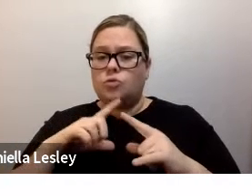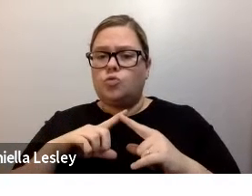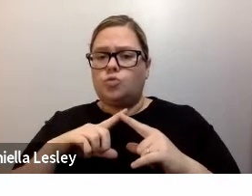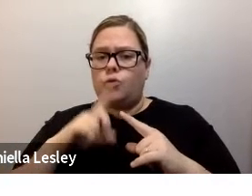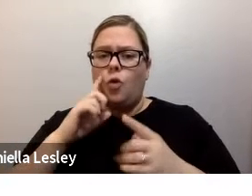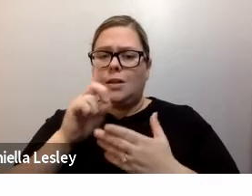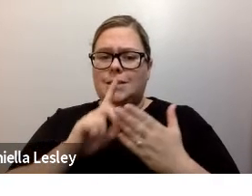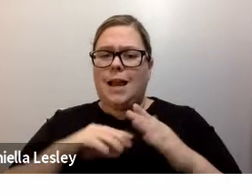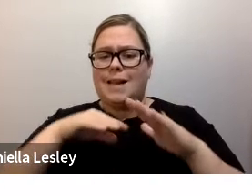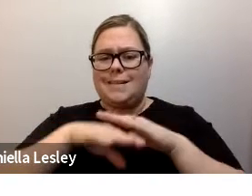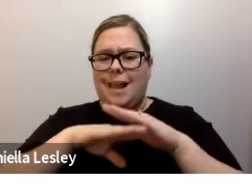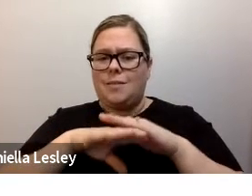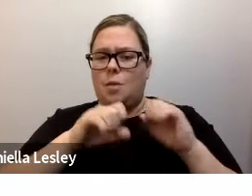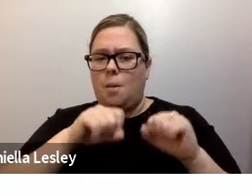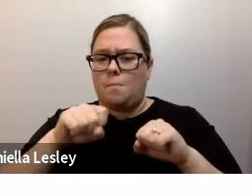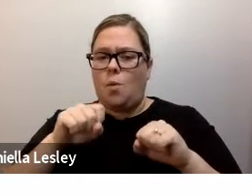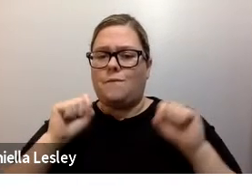equipment. Next slide.